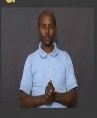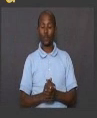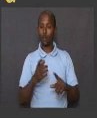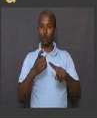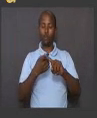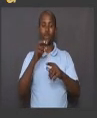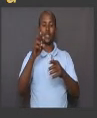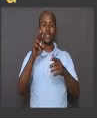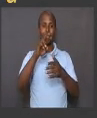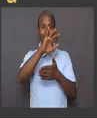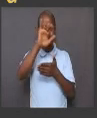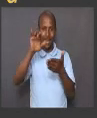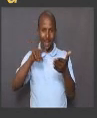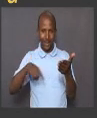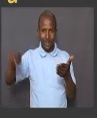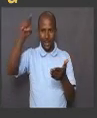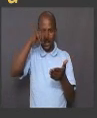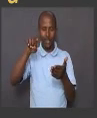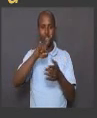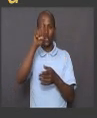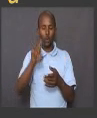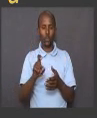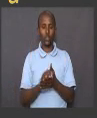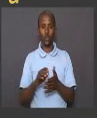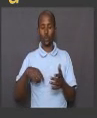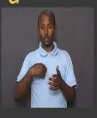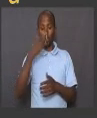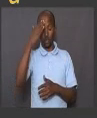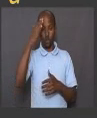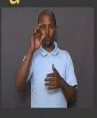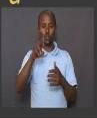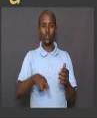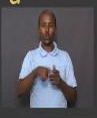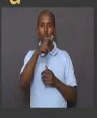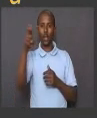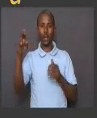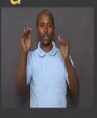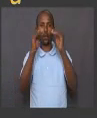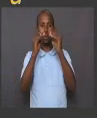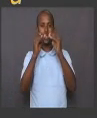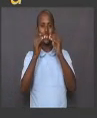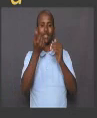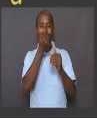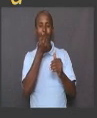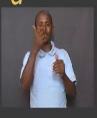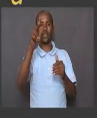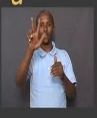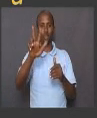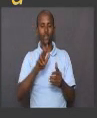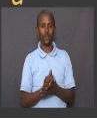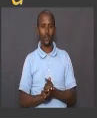From the circle equation, we know that r squared equals 13.